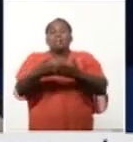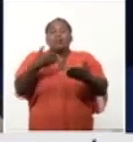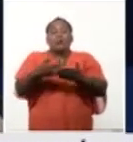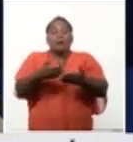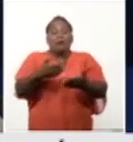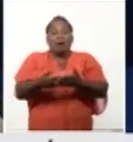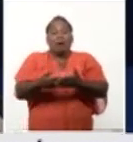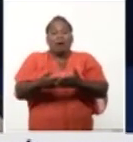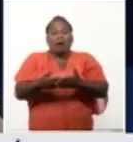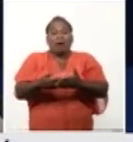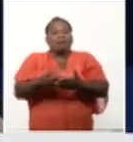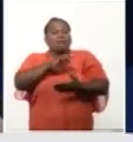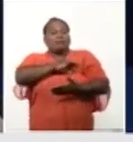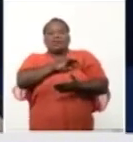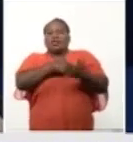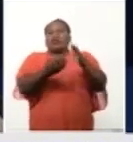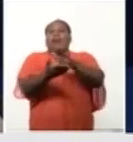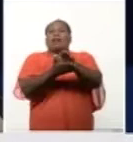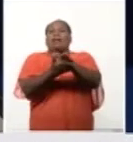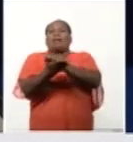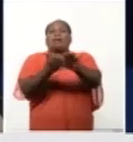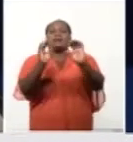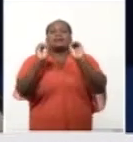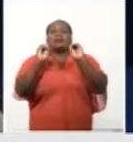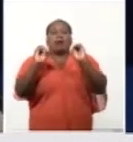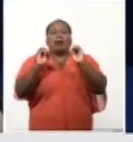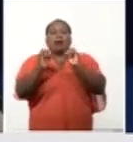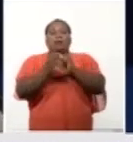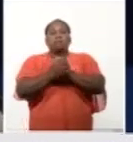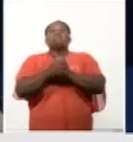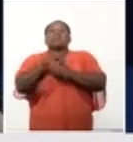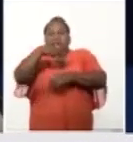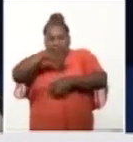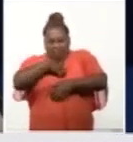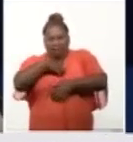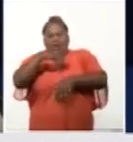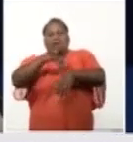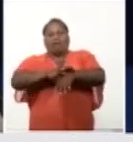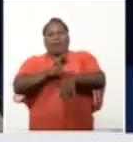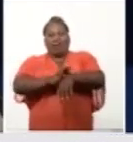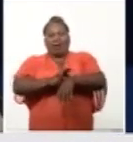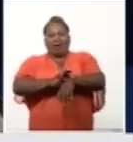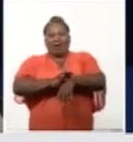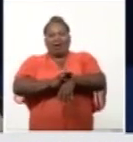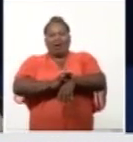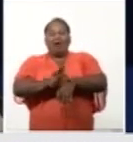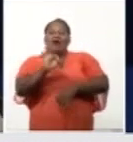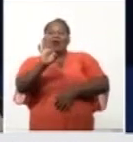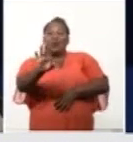1,175 people have been asymptomatic at the moment of their diagnosis.